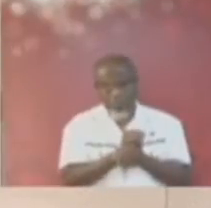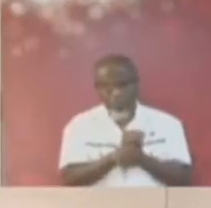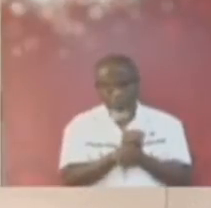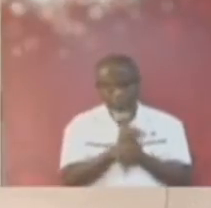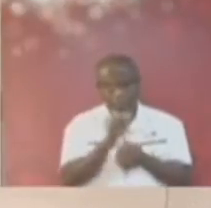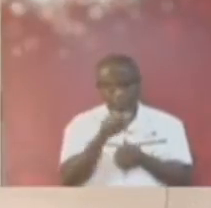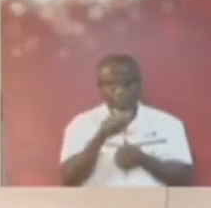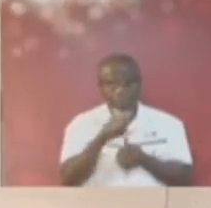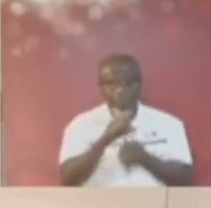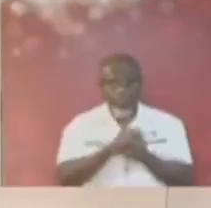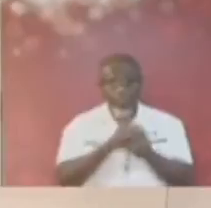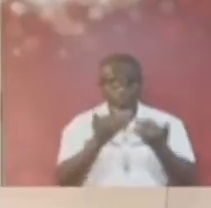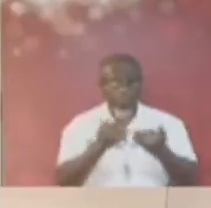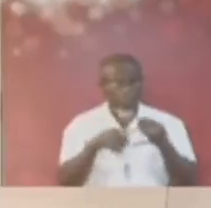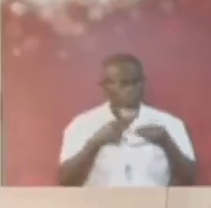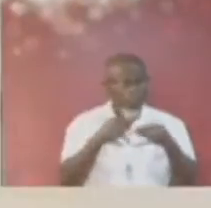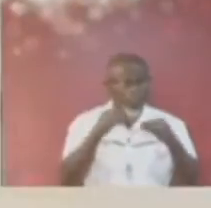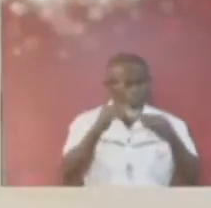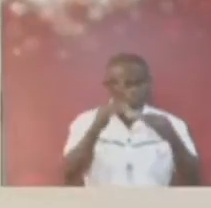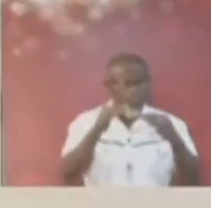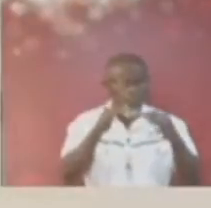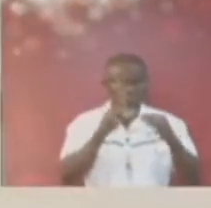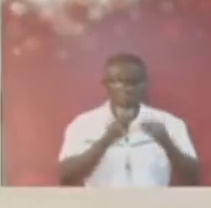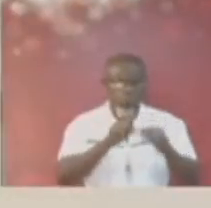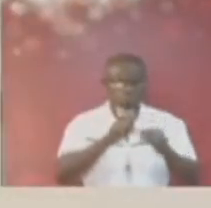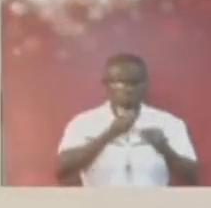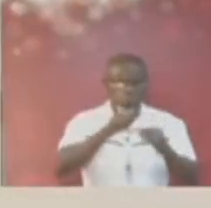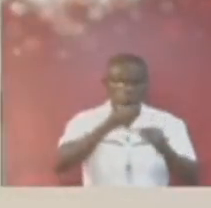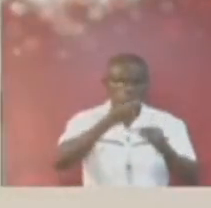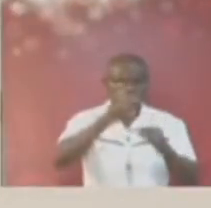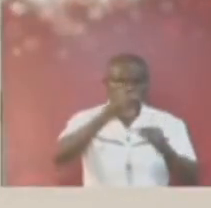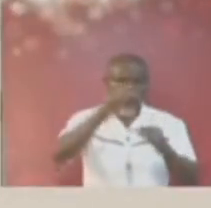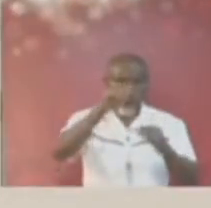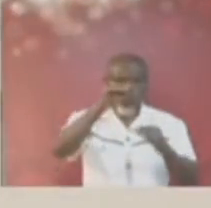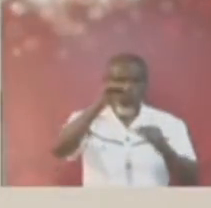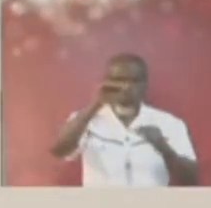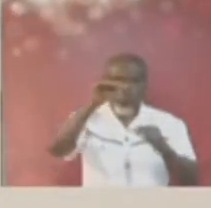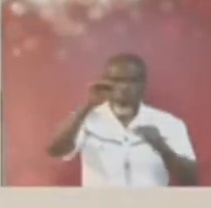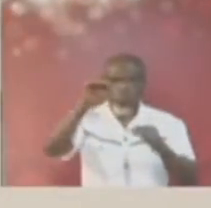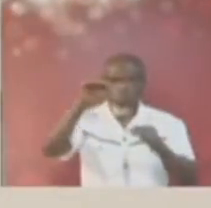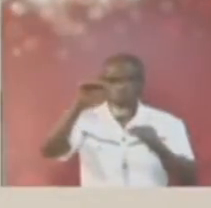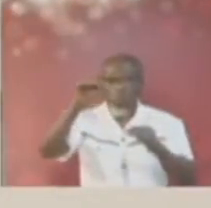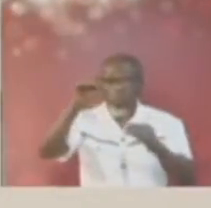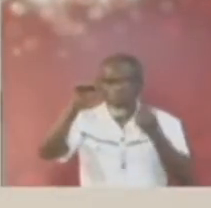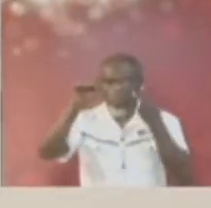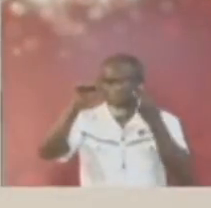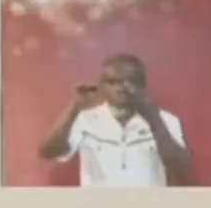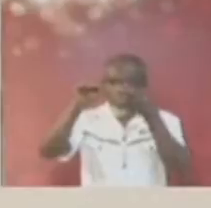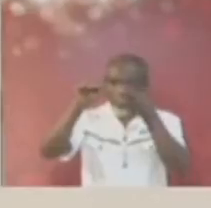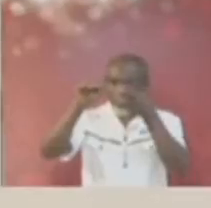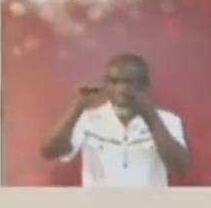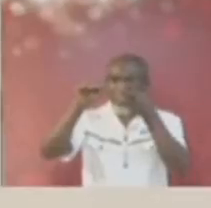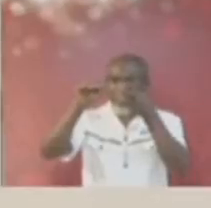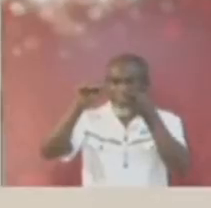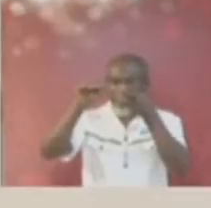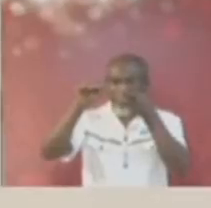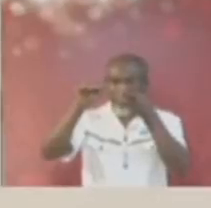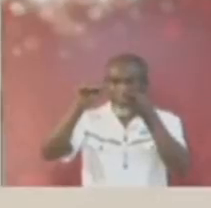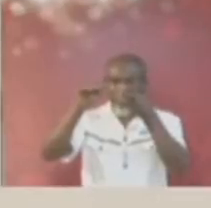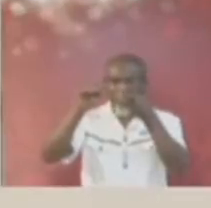Yes, at this point in time, we're still seeing basically a relatively steady level. We're looking at an